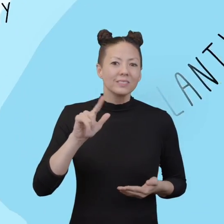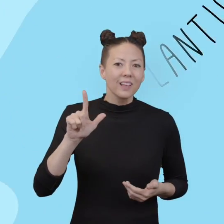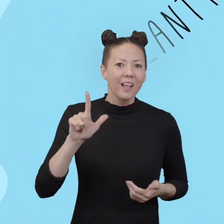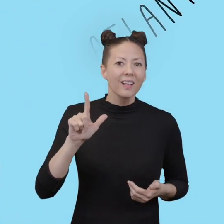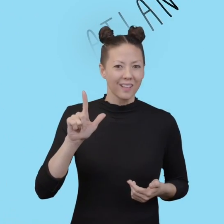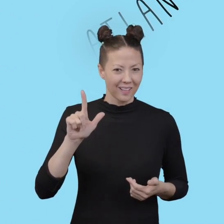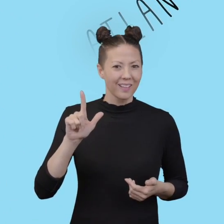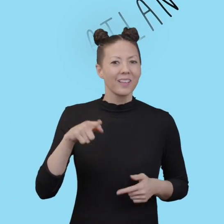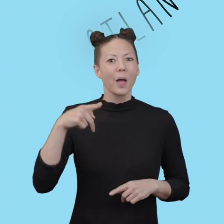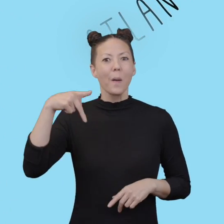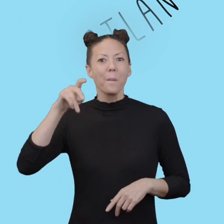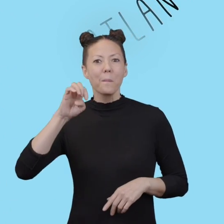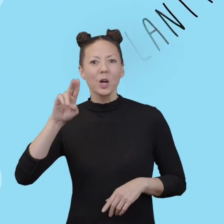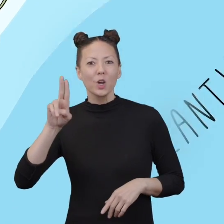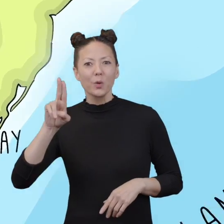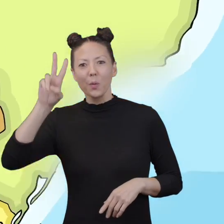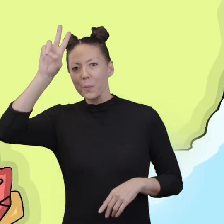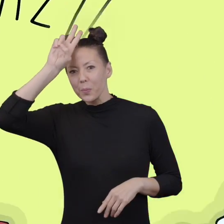Argentina,